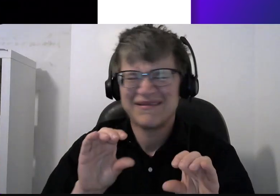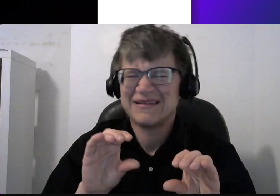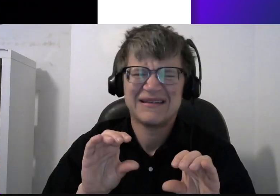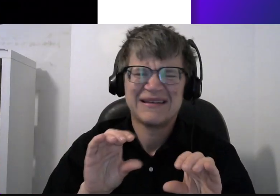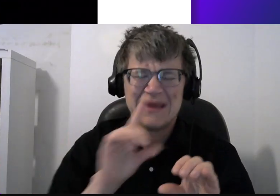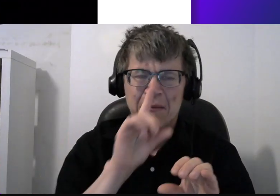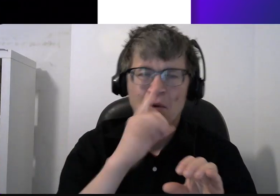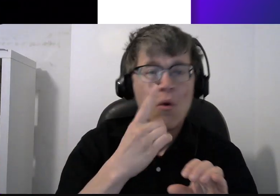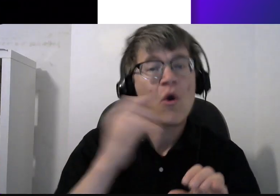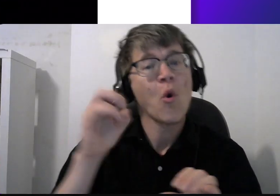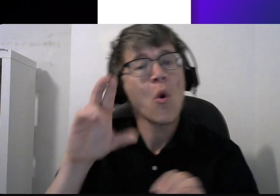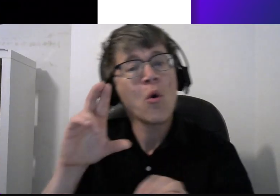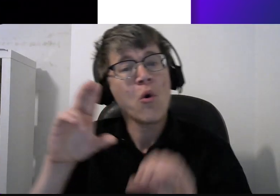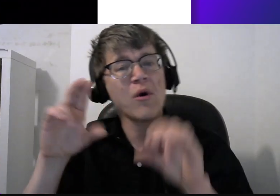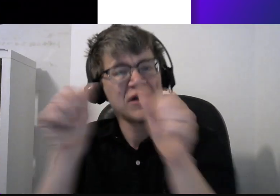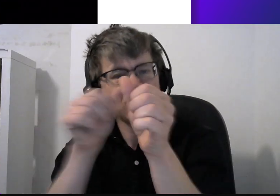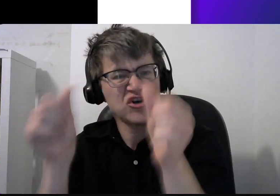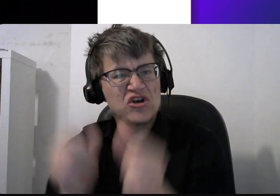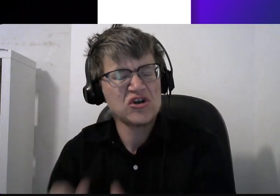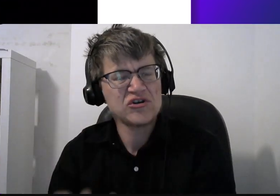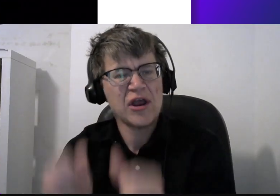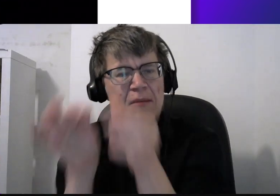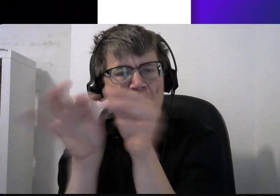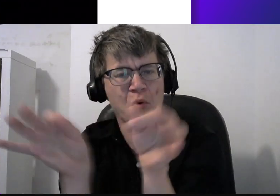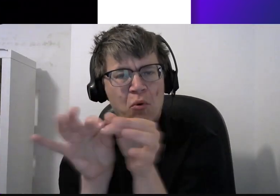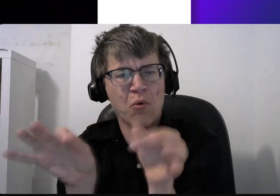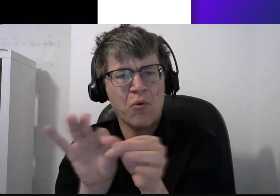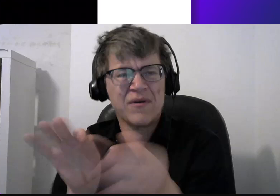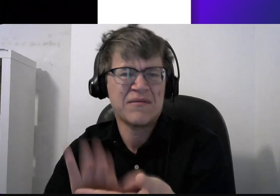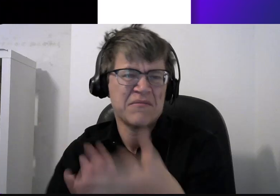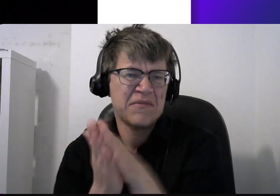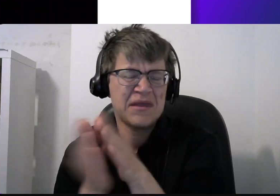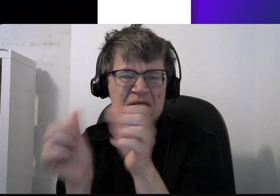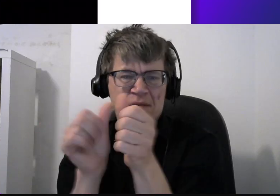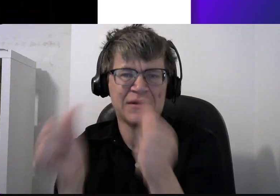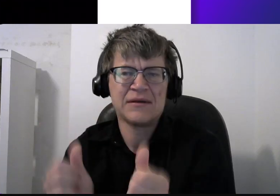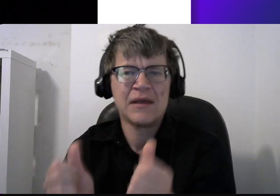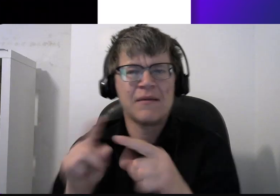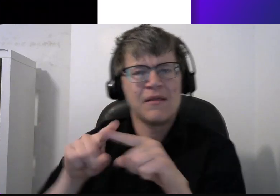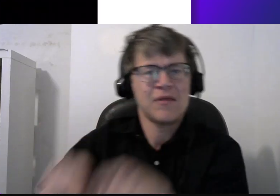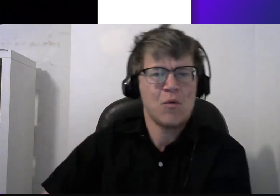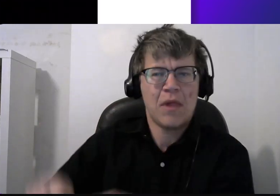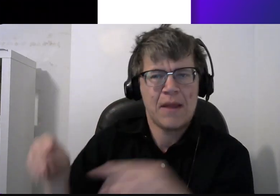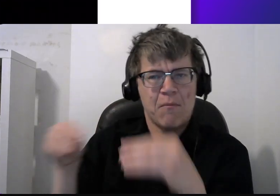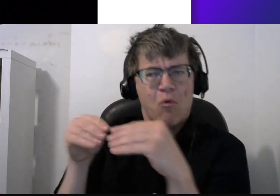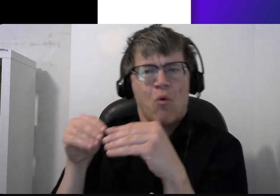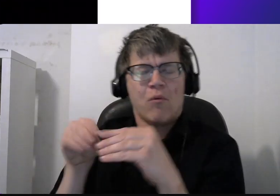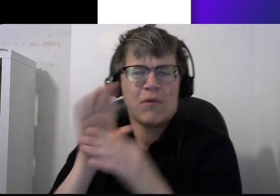this, because ultimately that's relying then on the illustration as opposed to the typography decision.